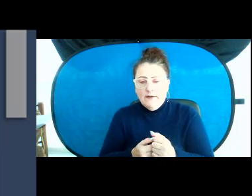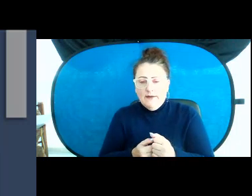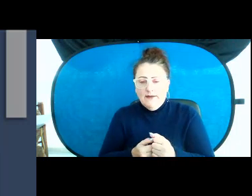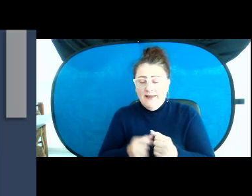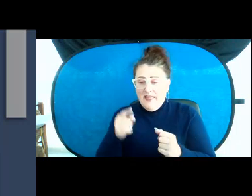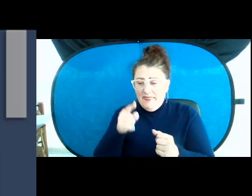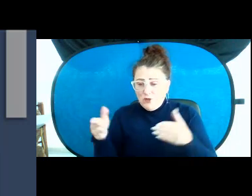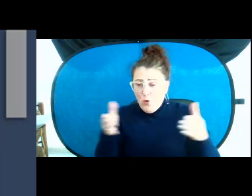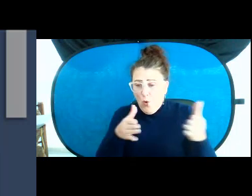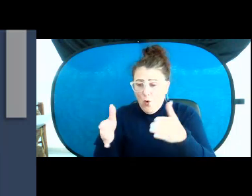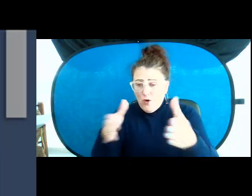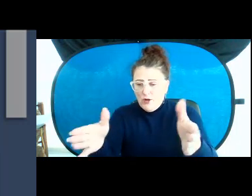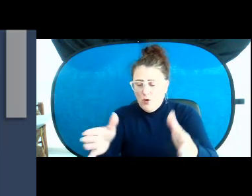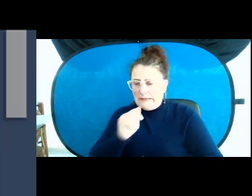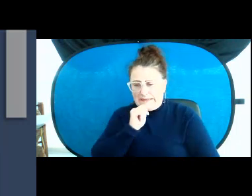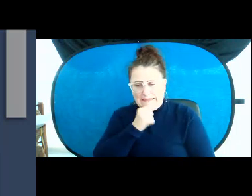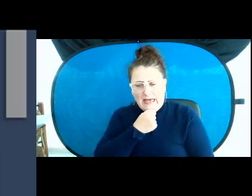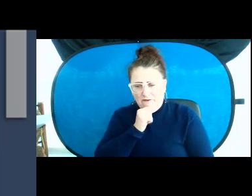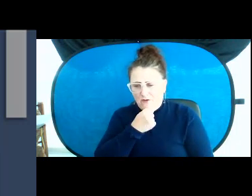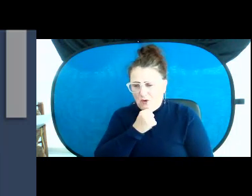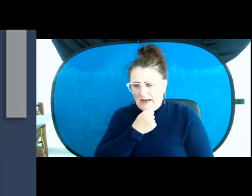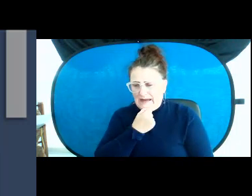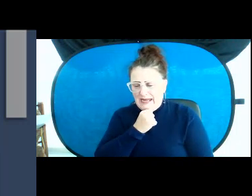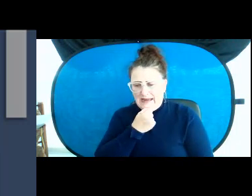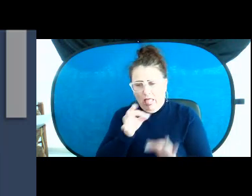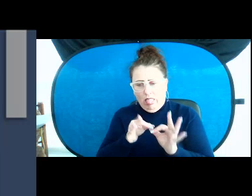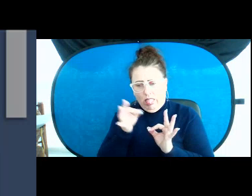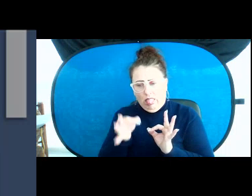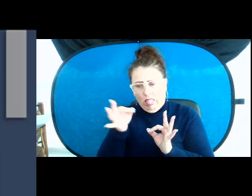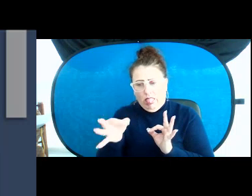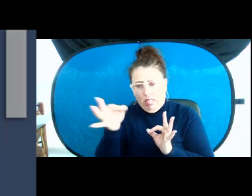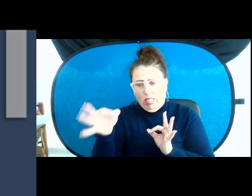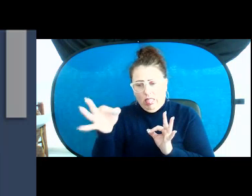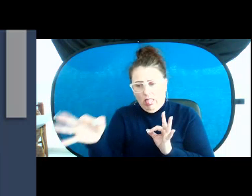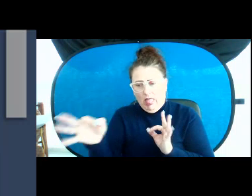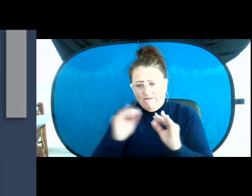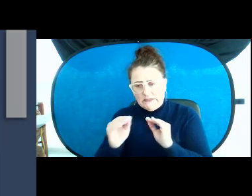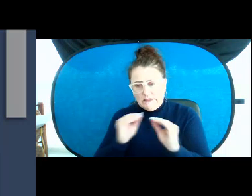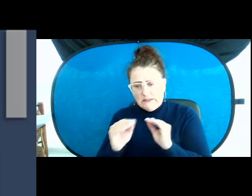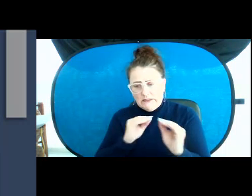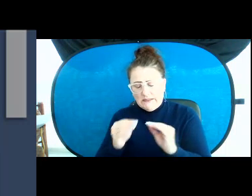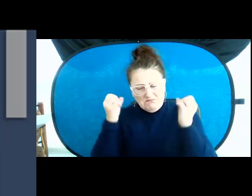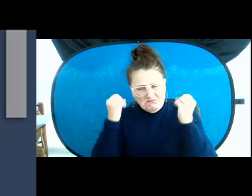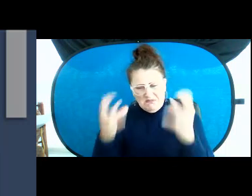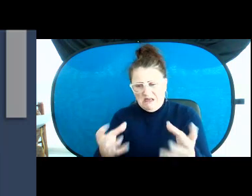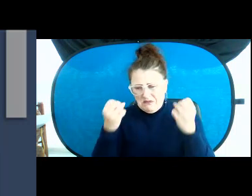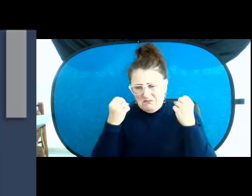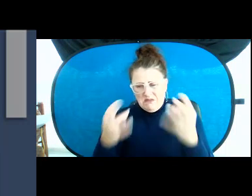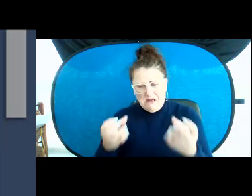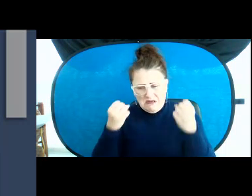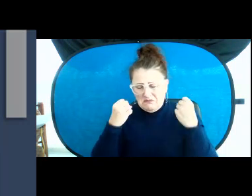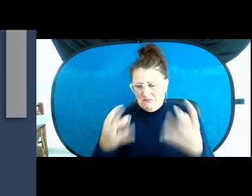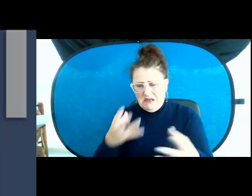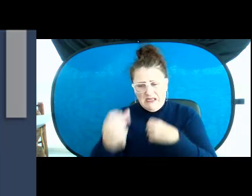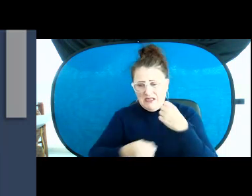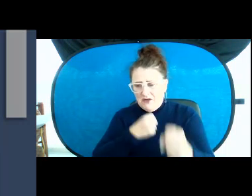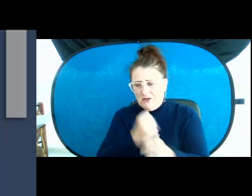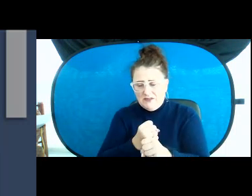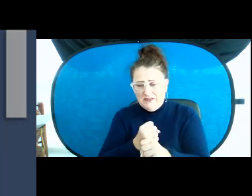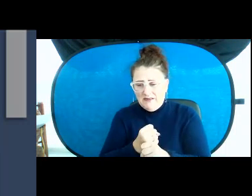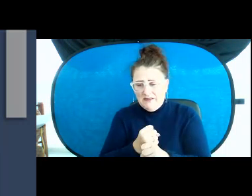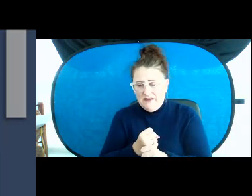corridor that's been suffering from deferred maintenance for more than 4 decades. It becomes